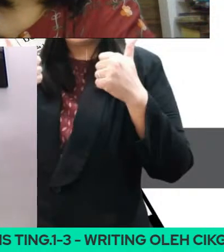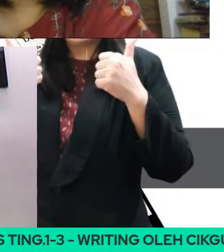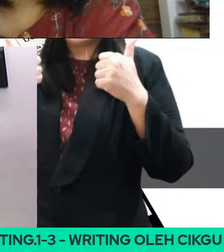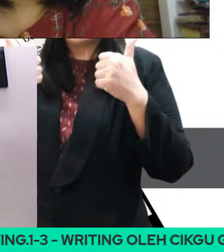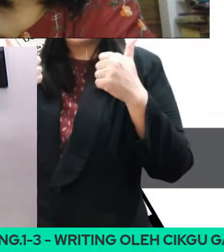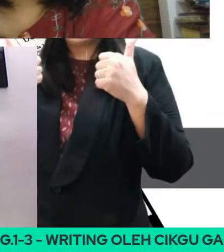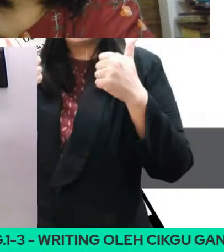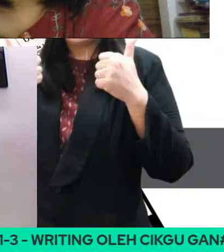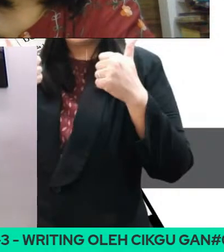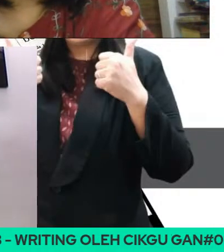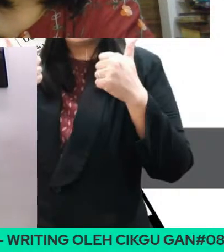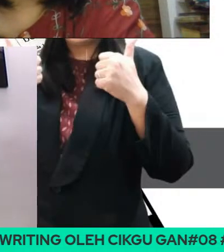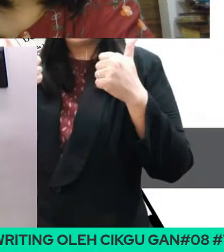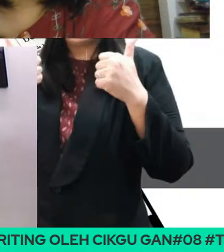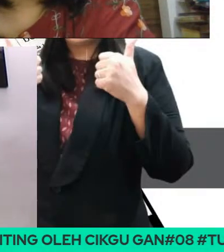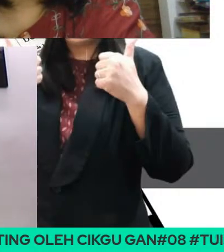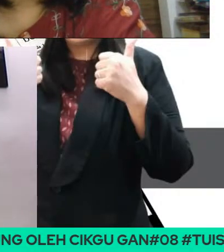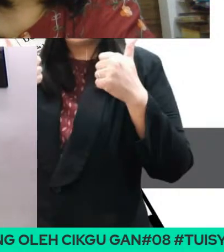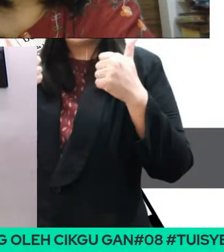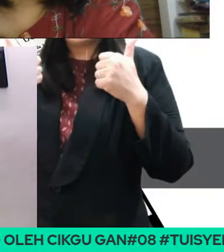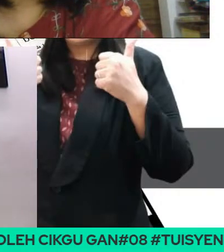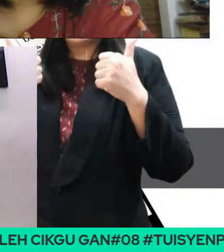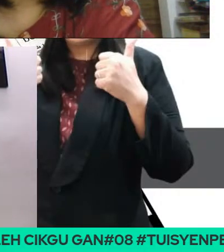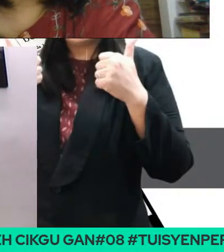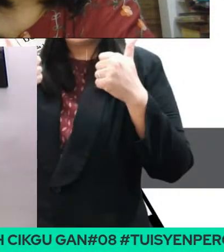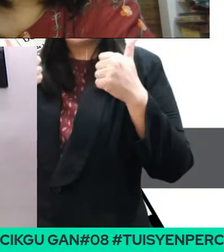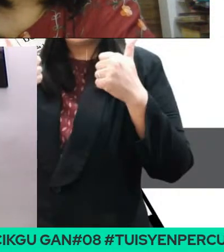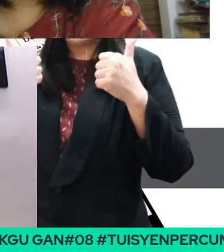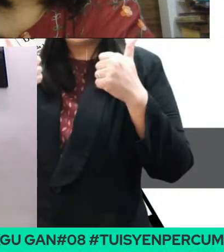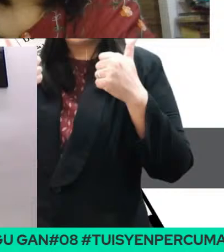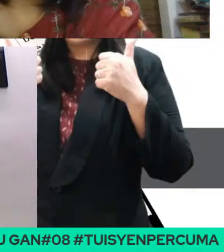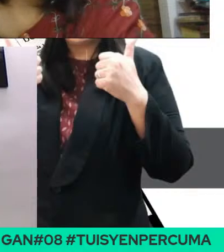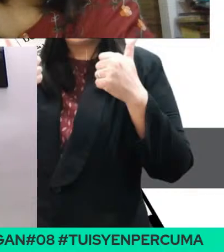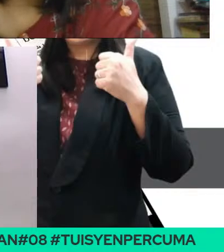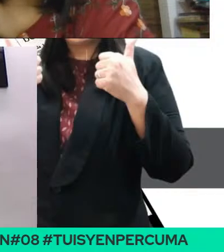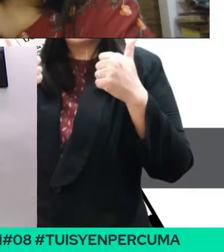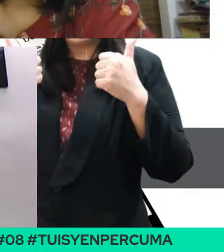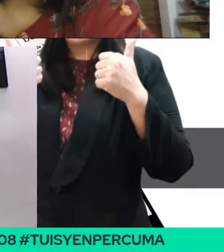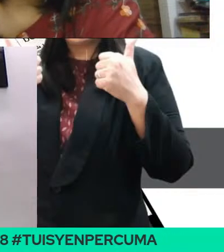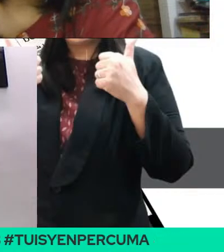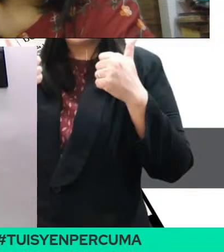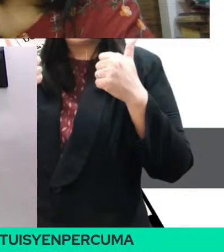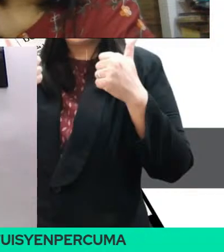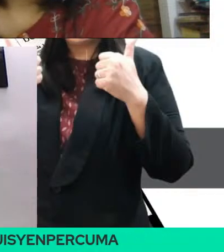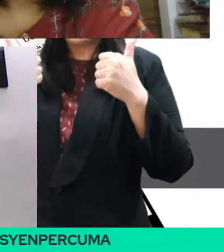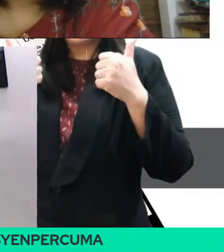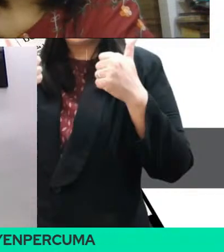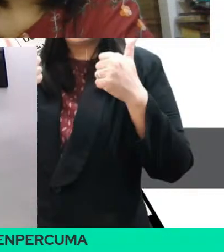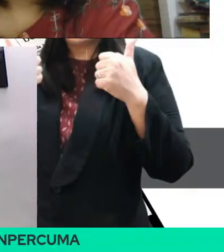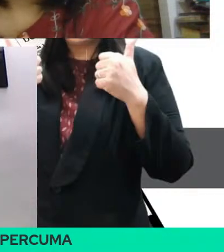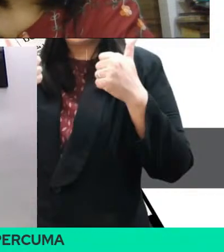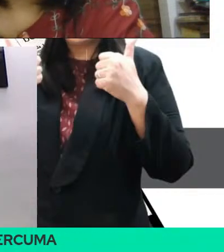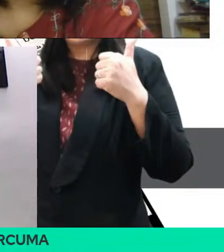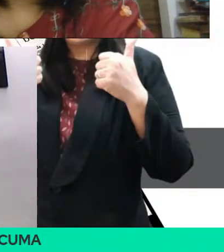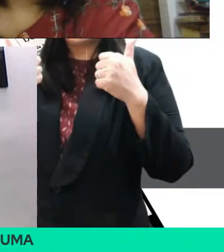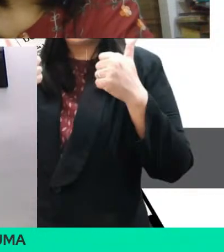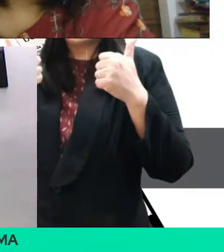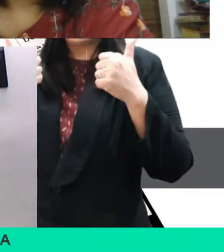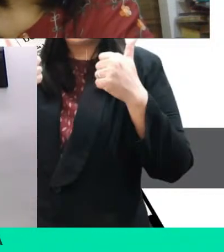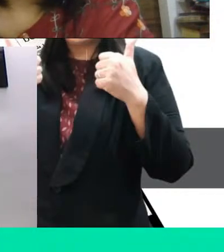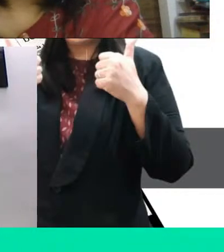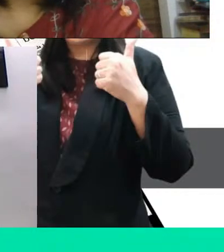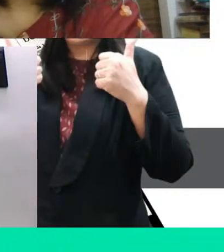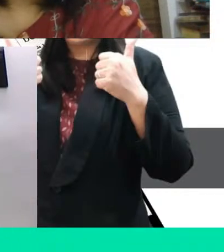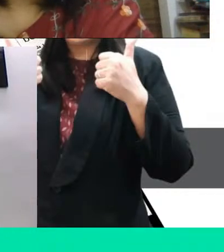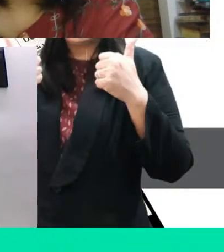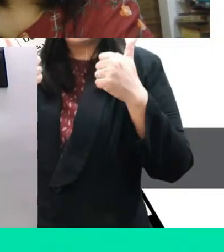YouTuber will still provide you with free online classes. So please take this chance to do your revision if